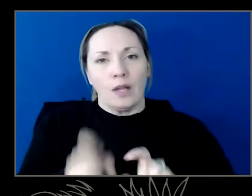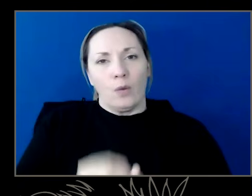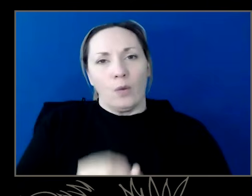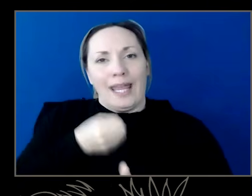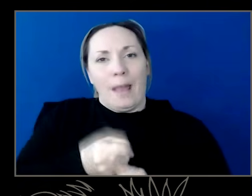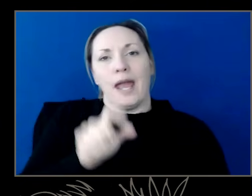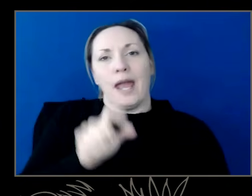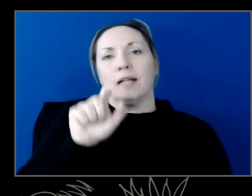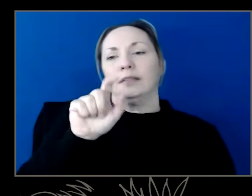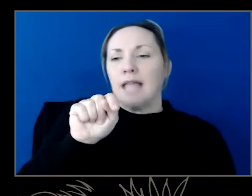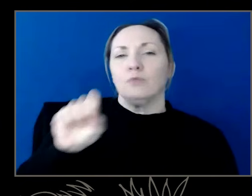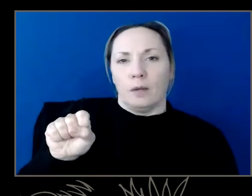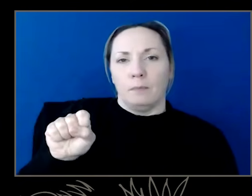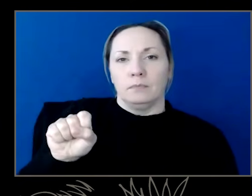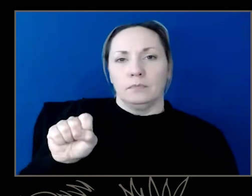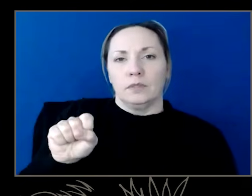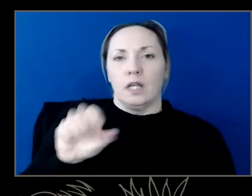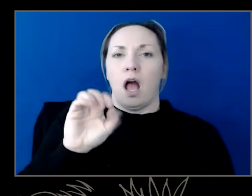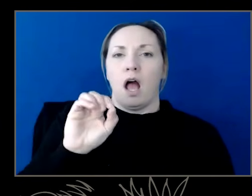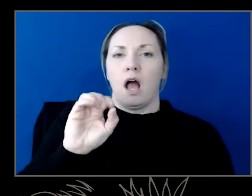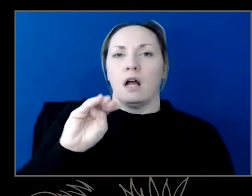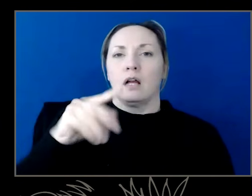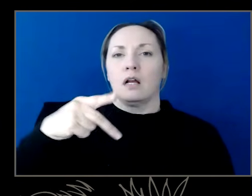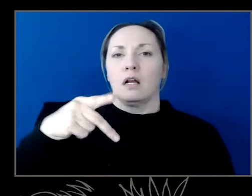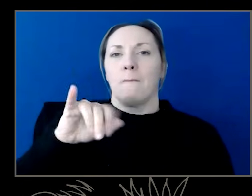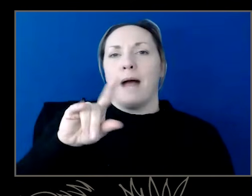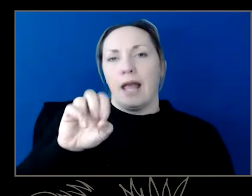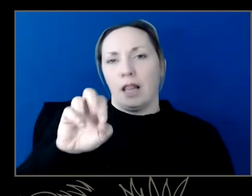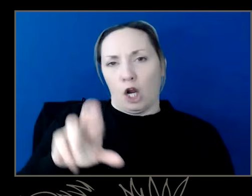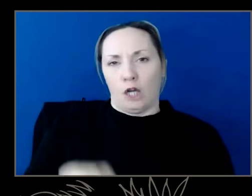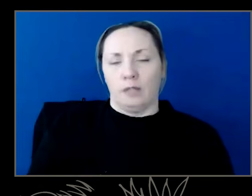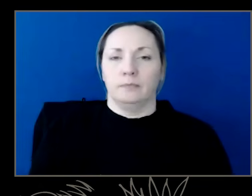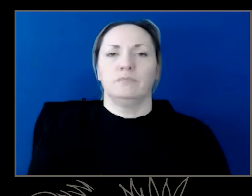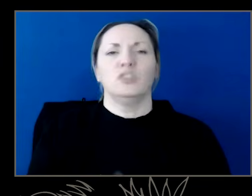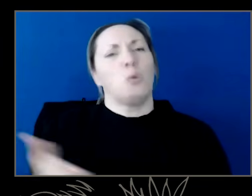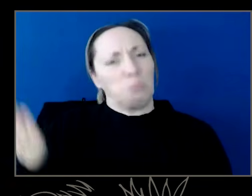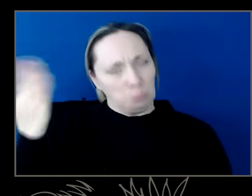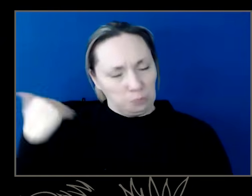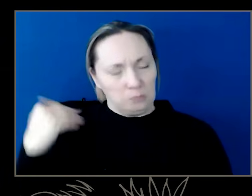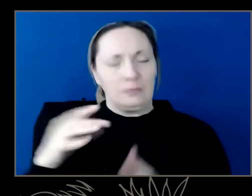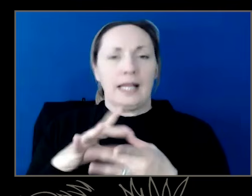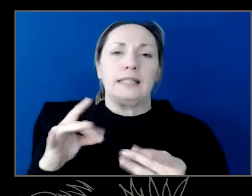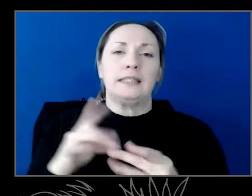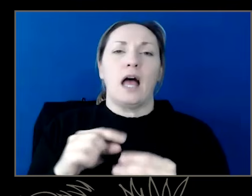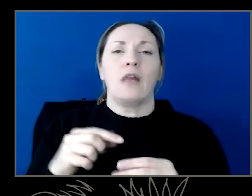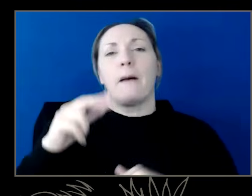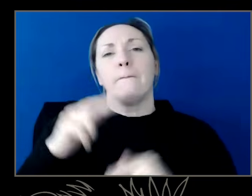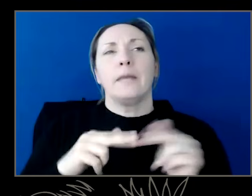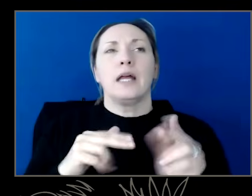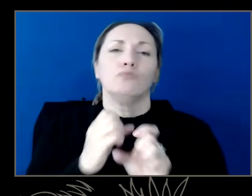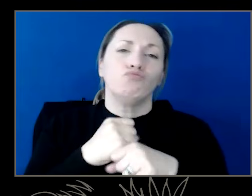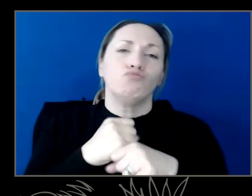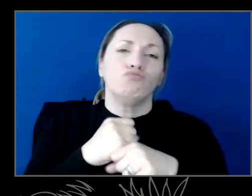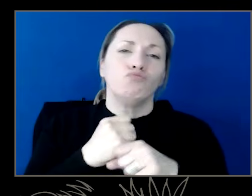TypeScript compiler? So I said that the build is really just, the